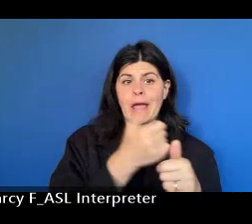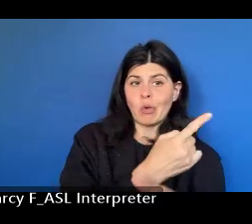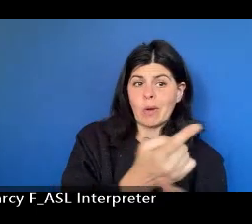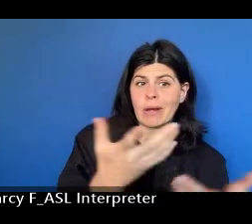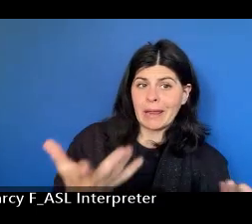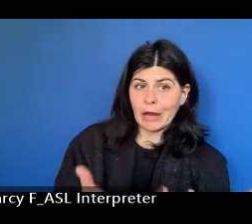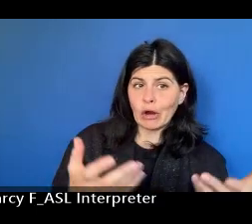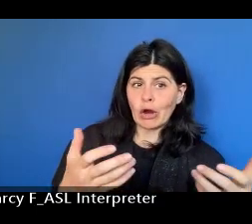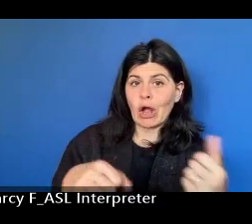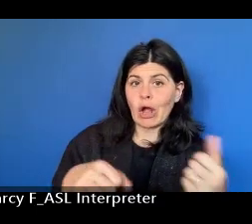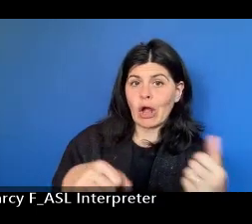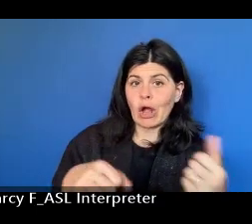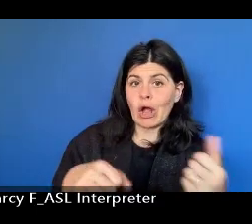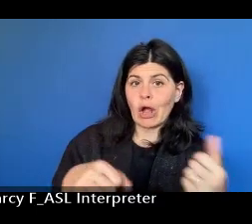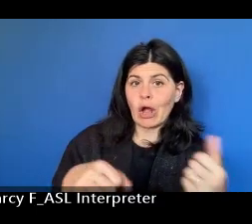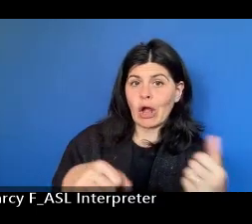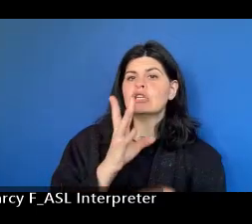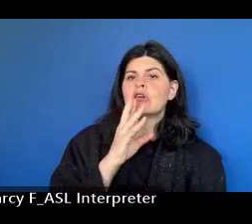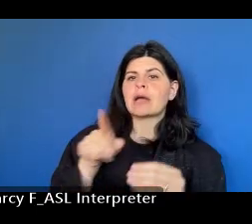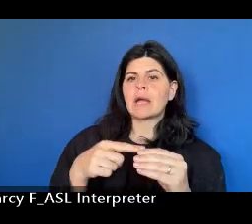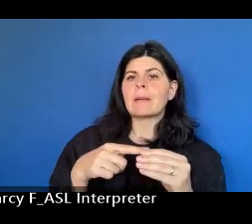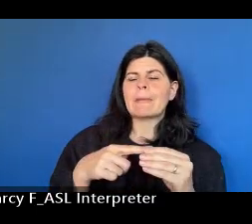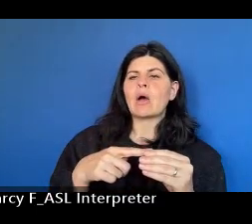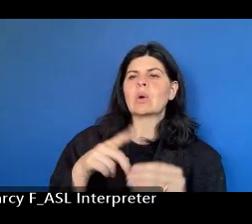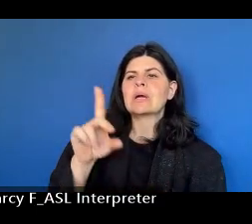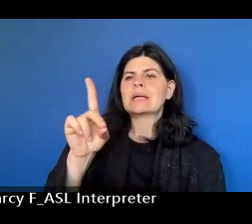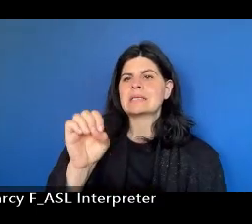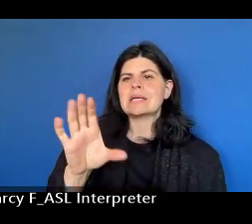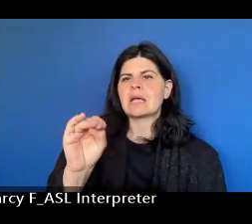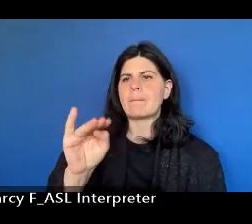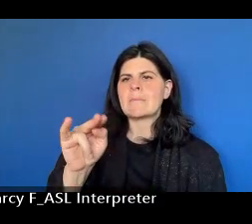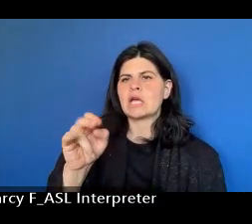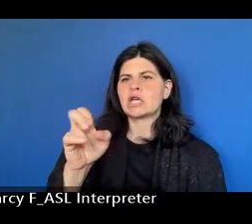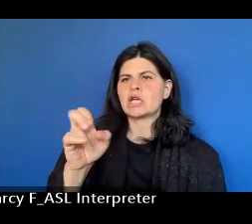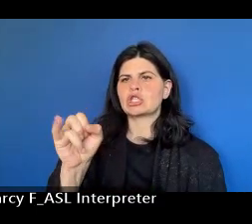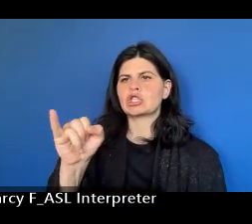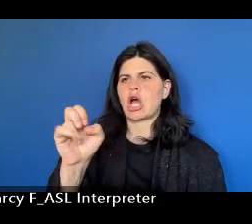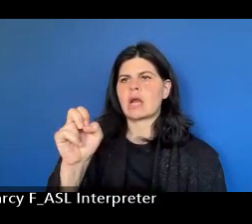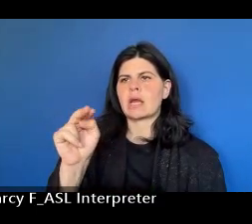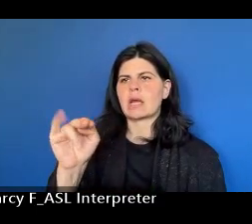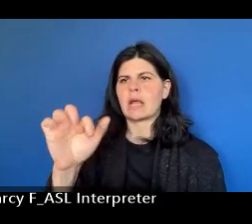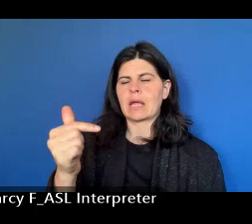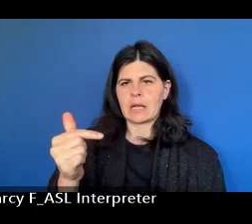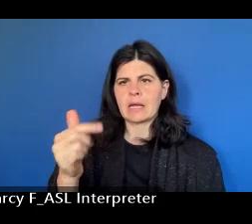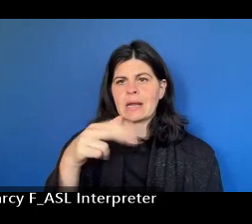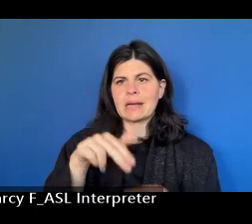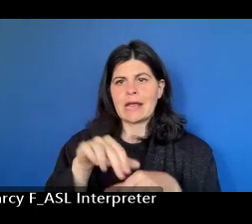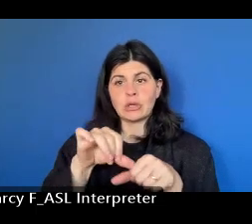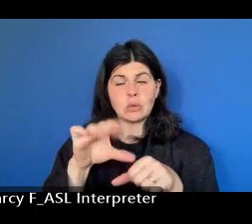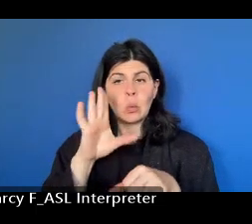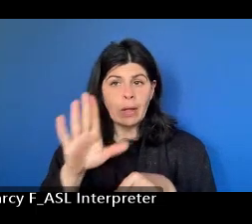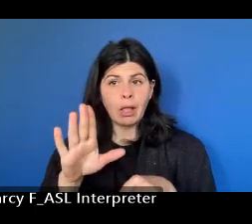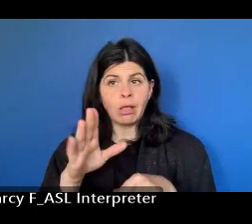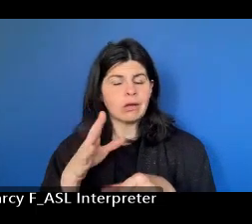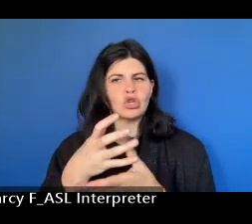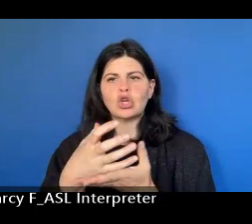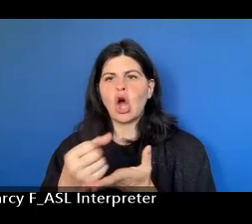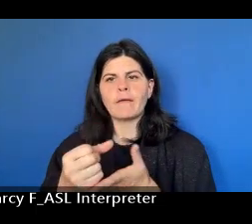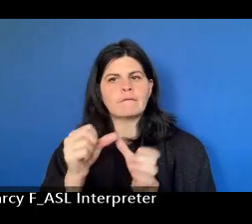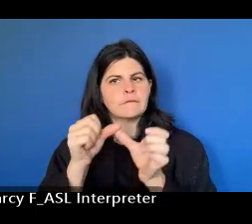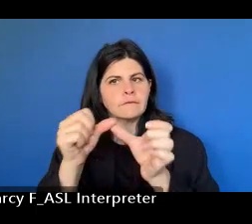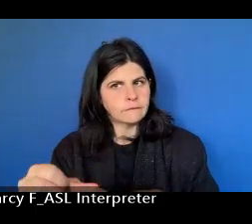They're talking about decommissioning natural gas, which means natural gas services will be gone indefinitely. So let's